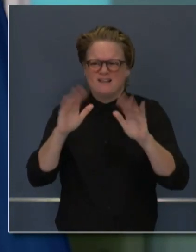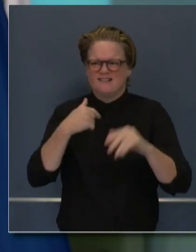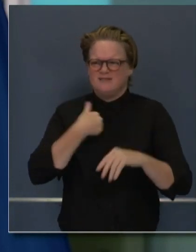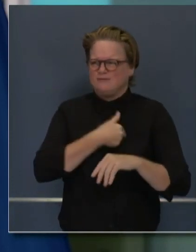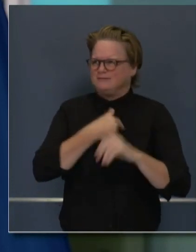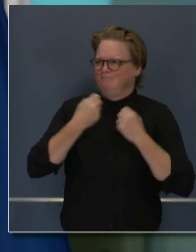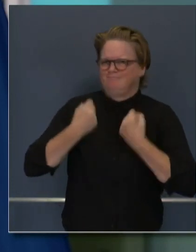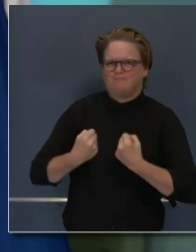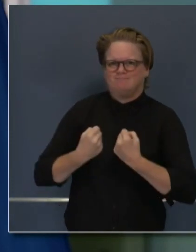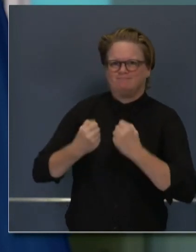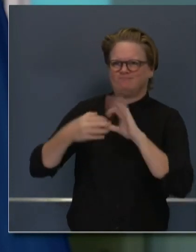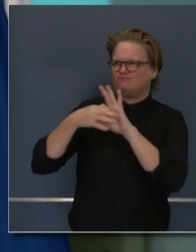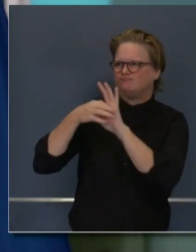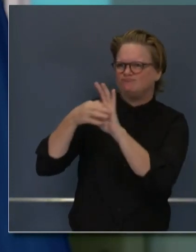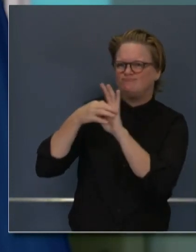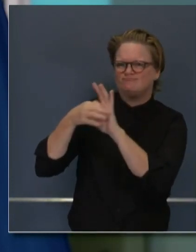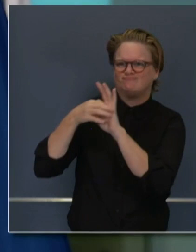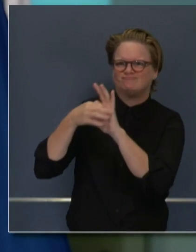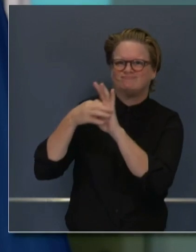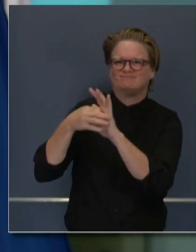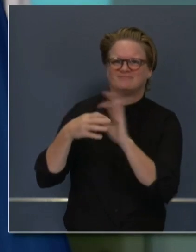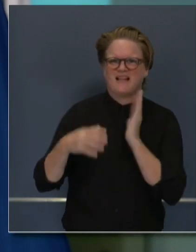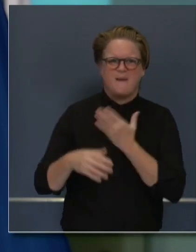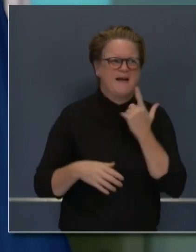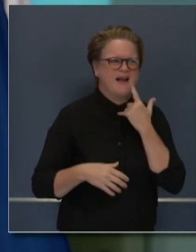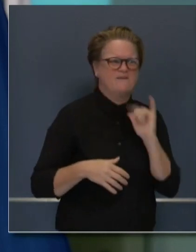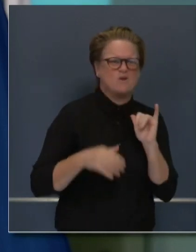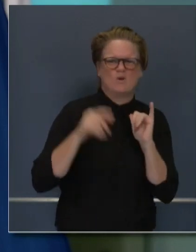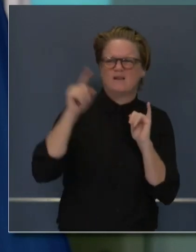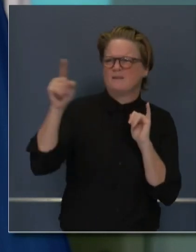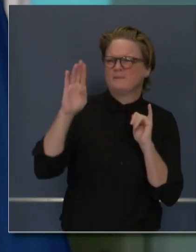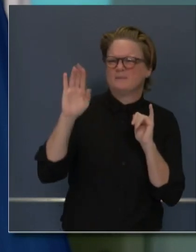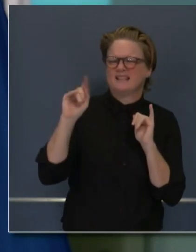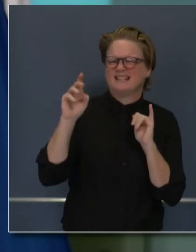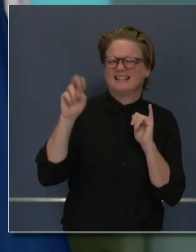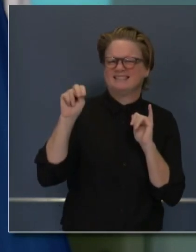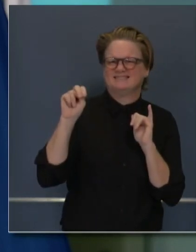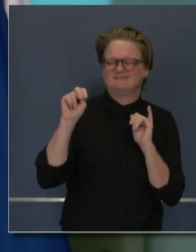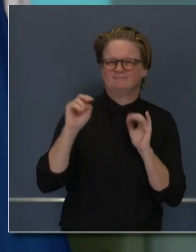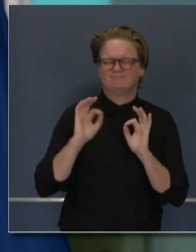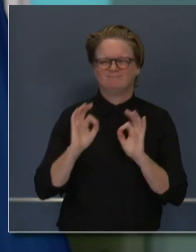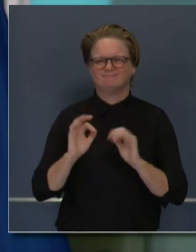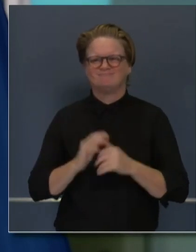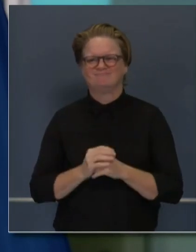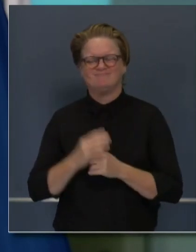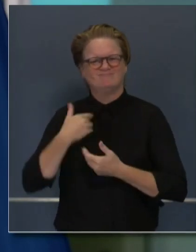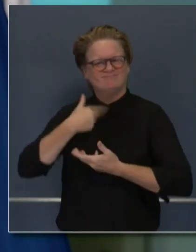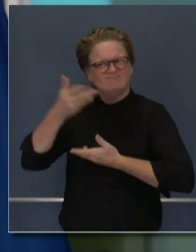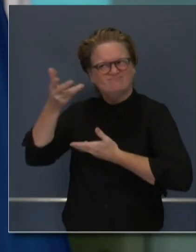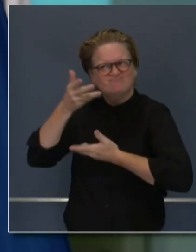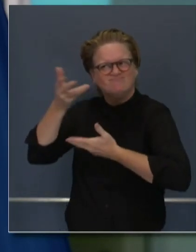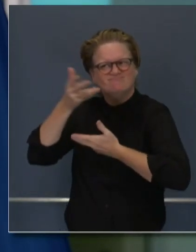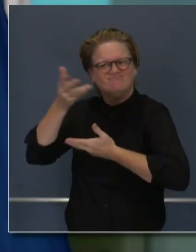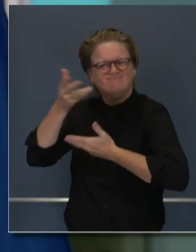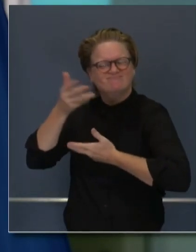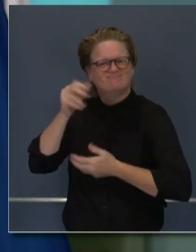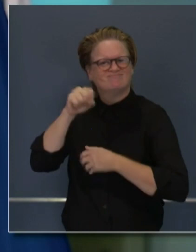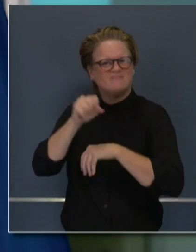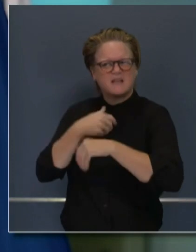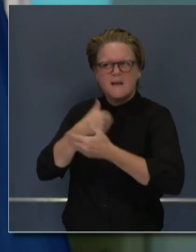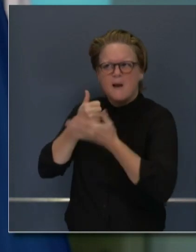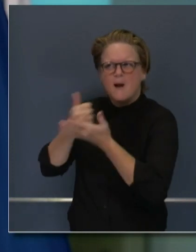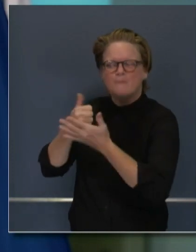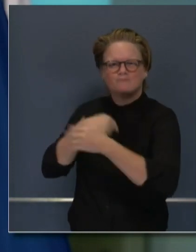and that engagement continues in a very dynamic way. So we're working in that respect, and Dr. Galley will come up in a